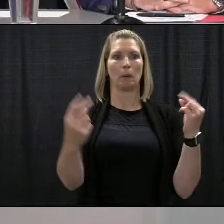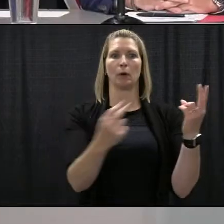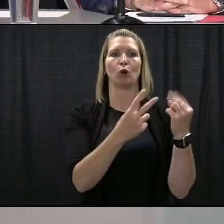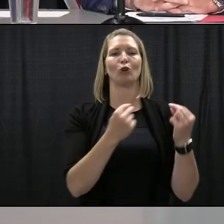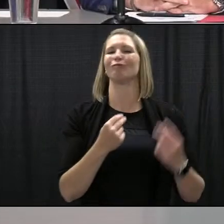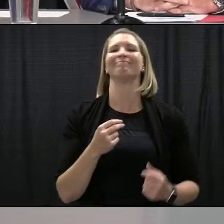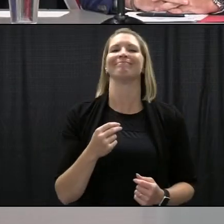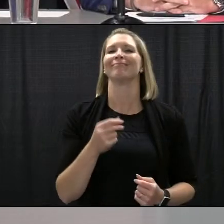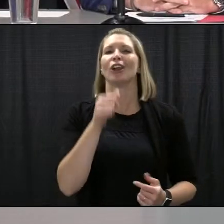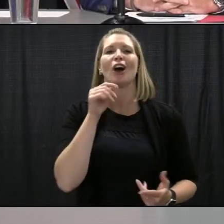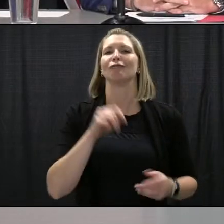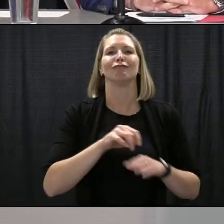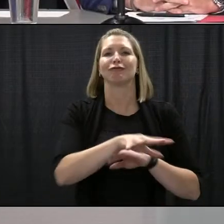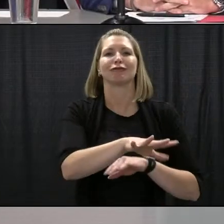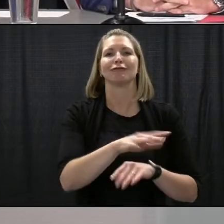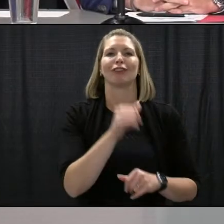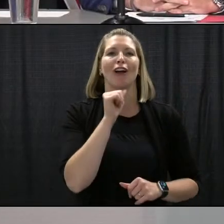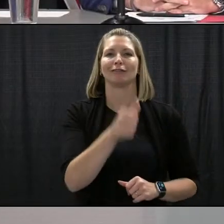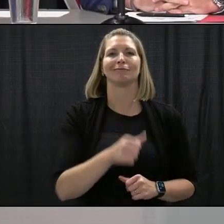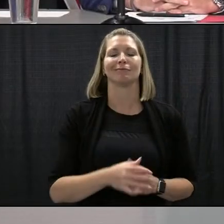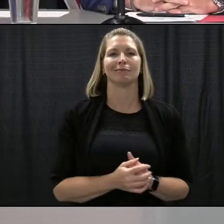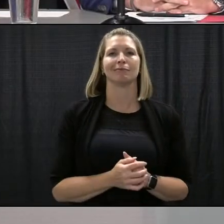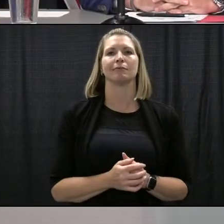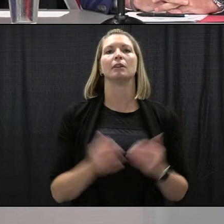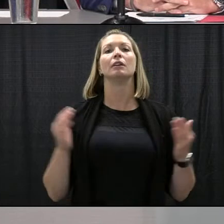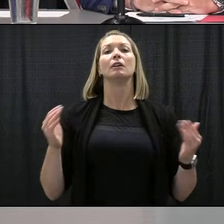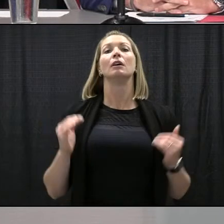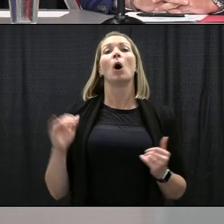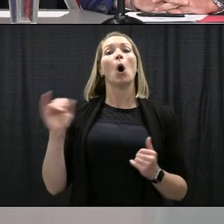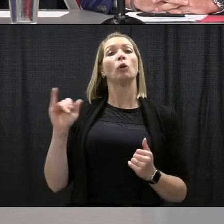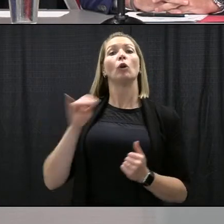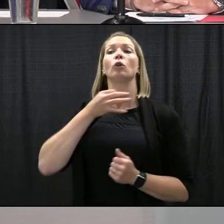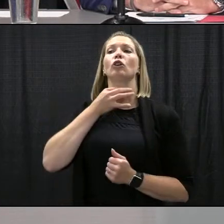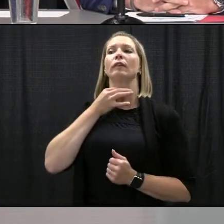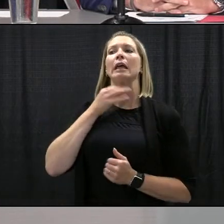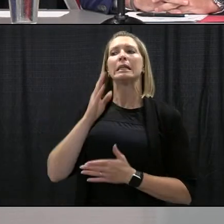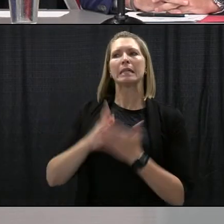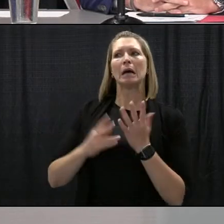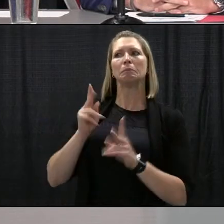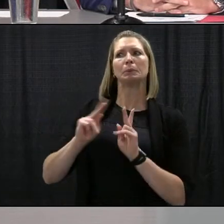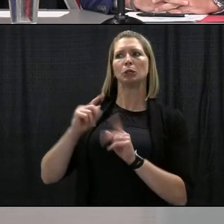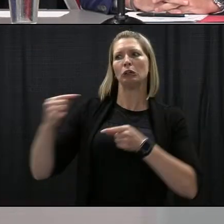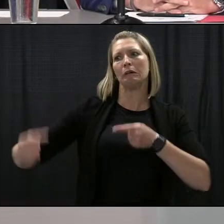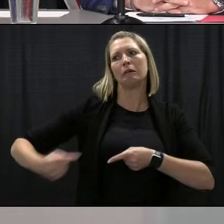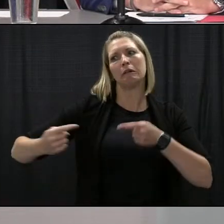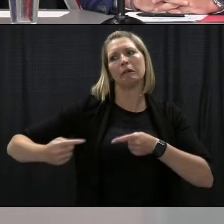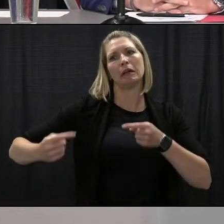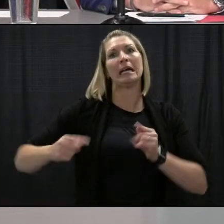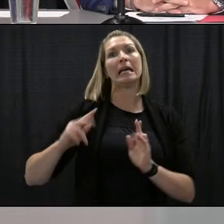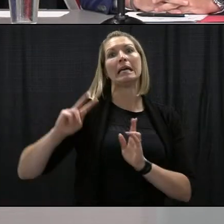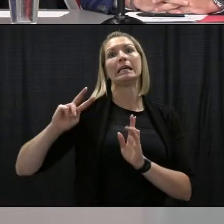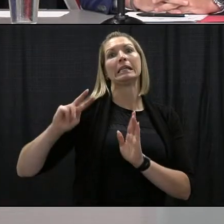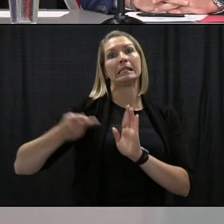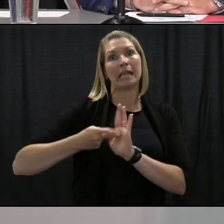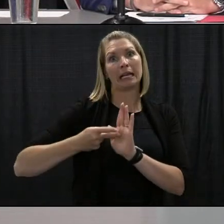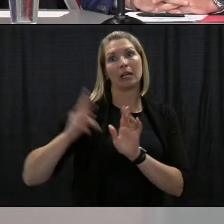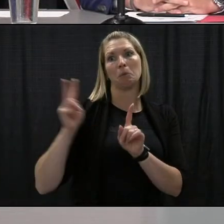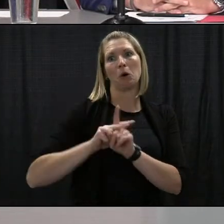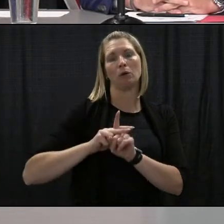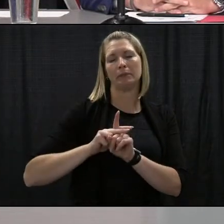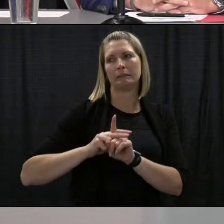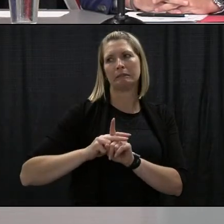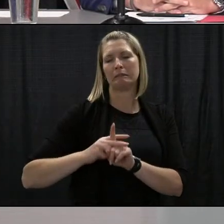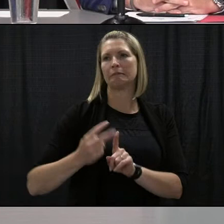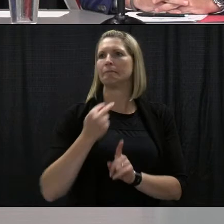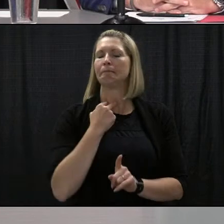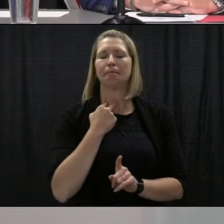Thank you. We've also been hearing that some people are having trouble booking a second appointment. Some of them are older people, and they're questioning if